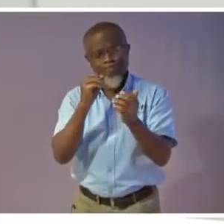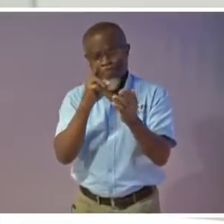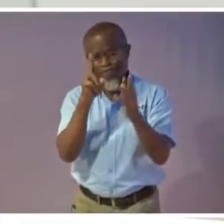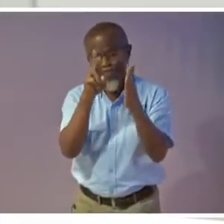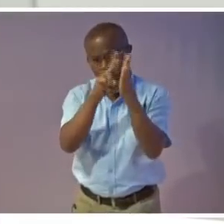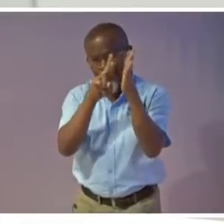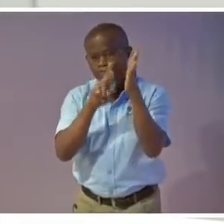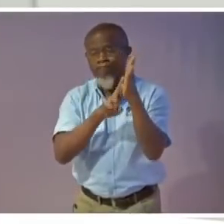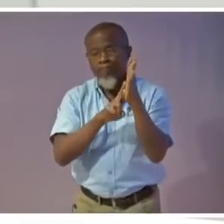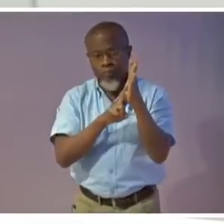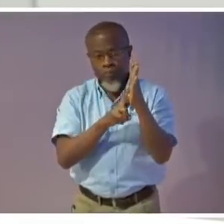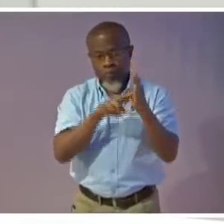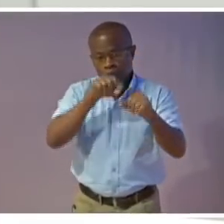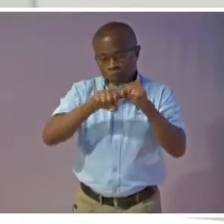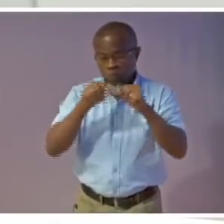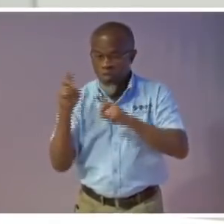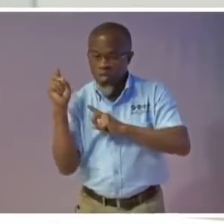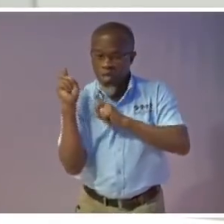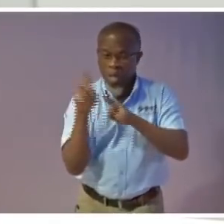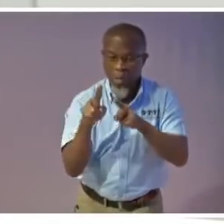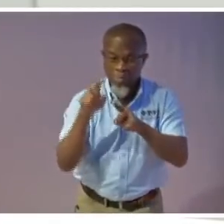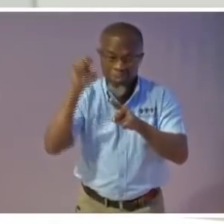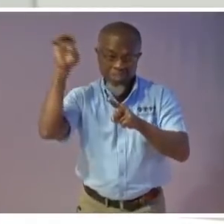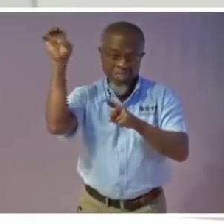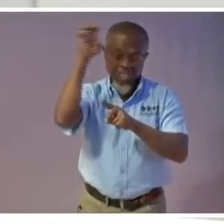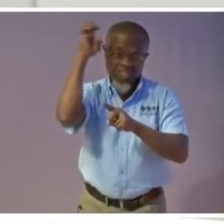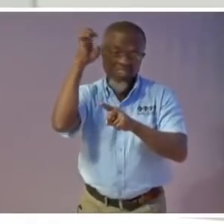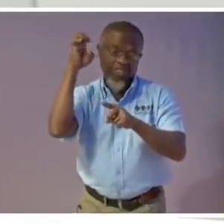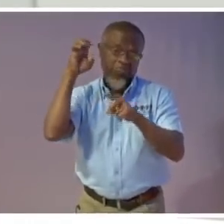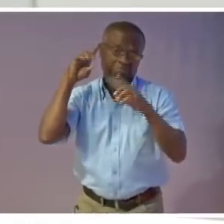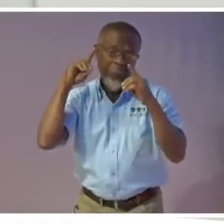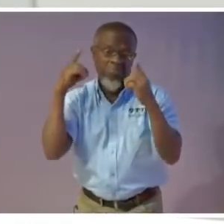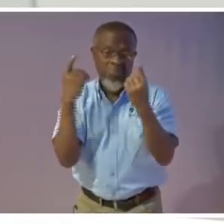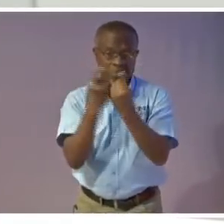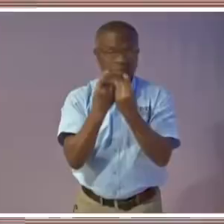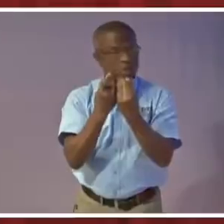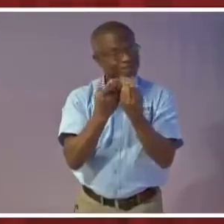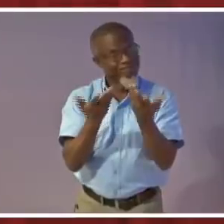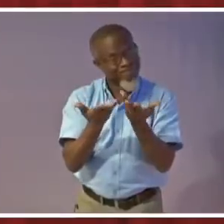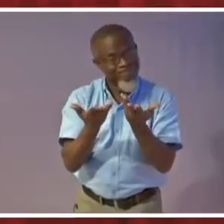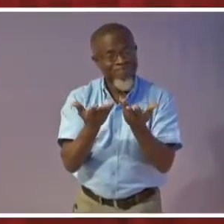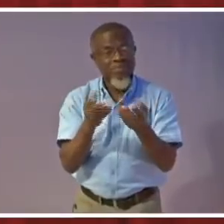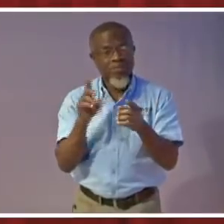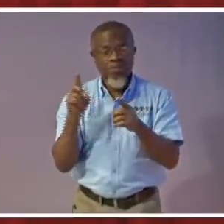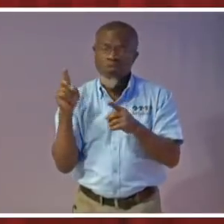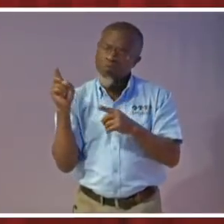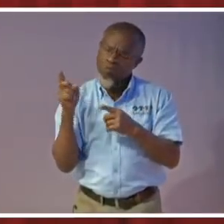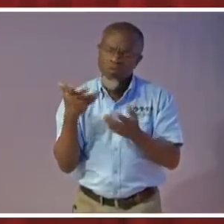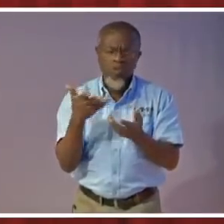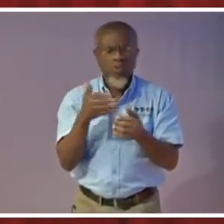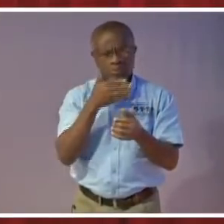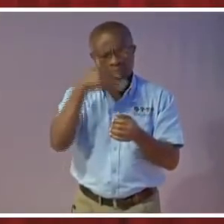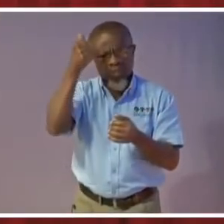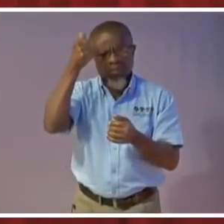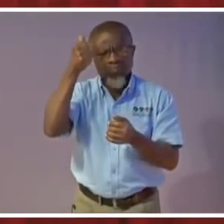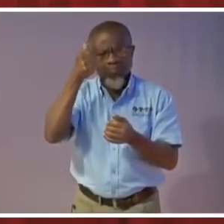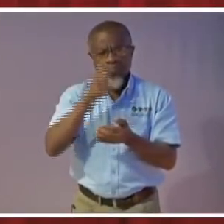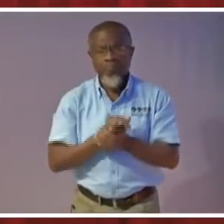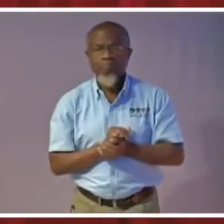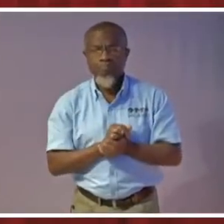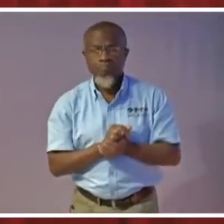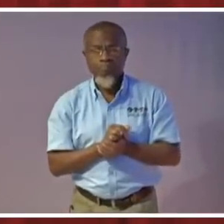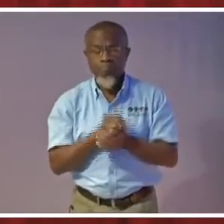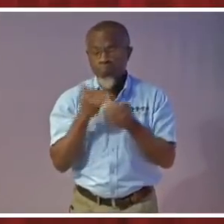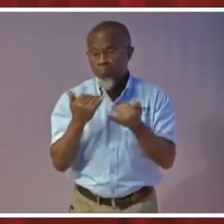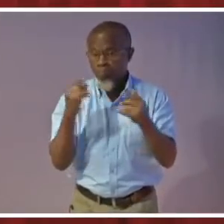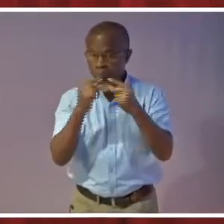to the accident and emergency facilities. Thank you. Thank you very much, Dr. Richards. Guardian Media Limited, you have